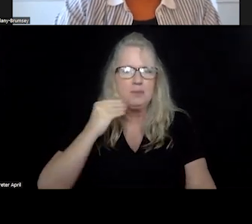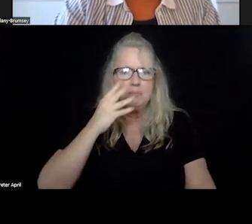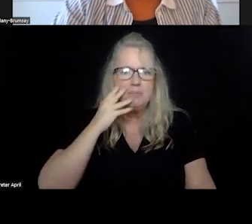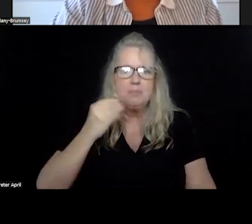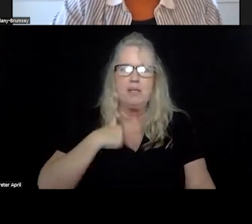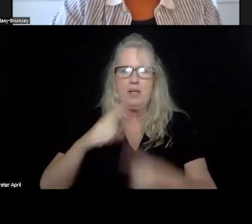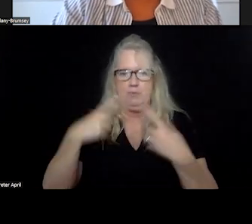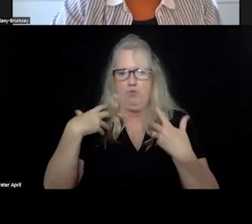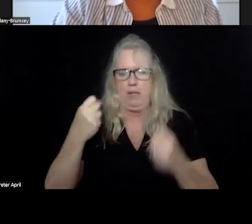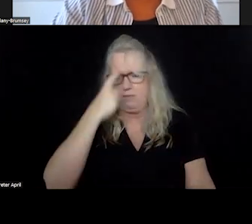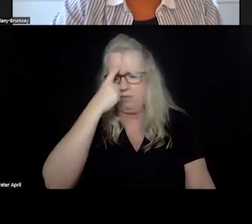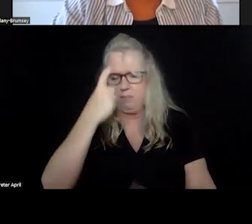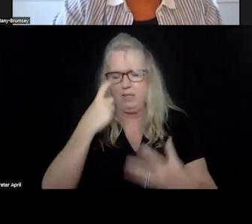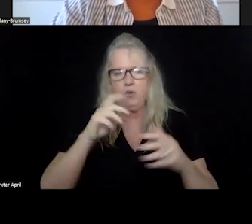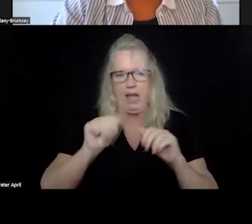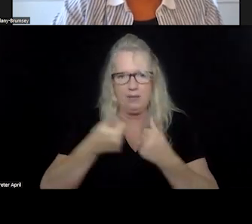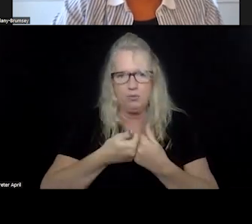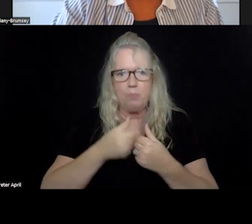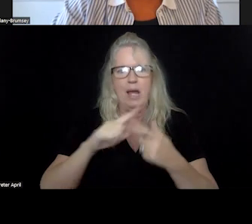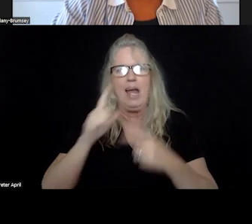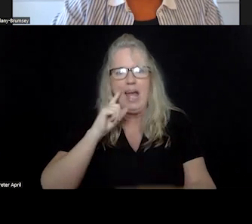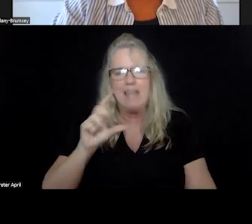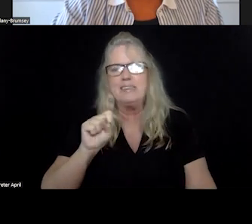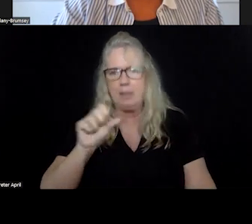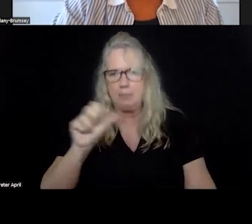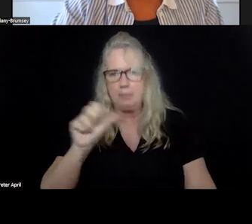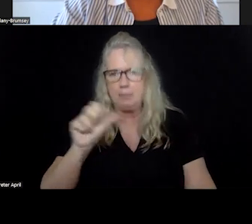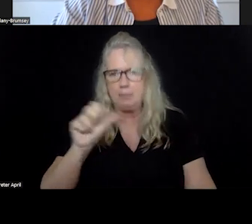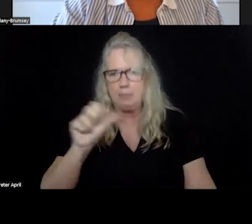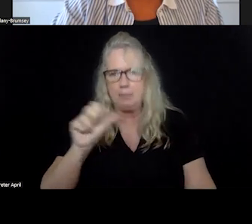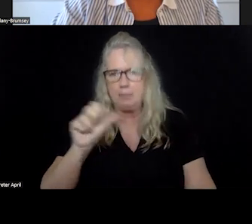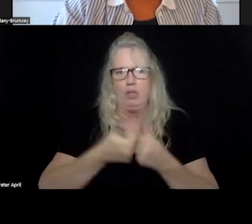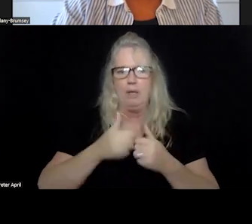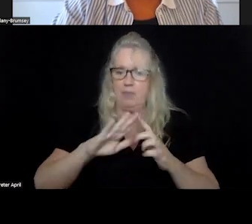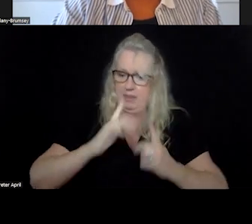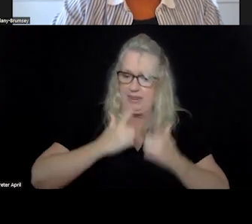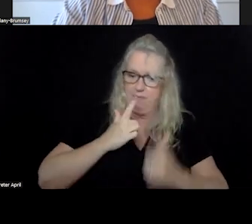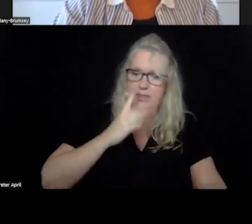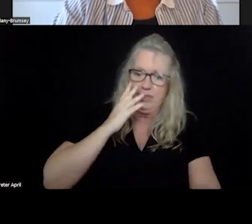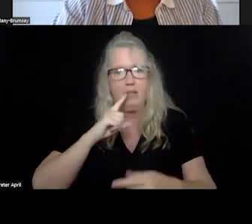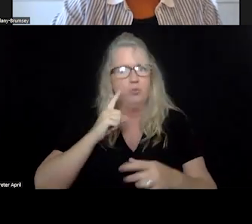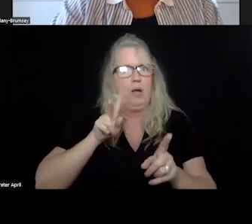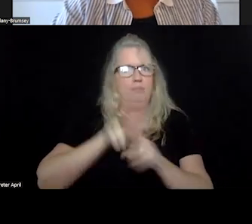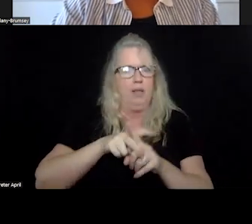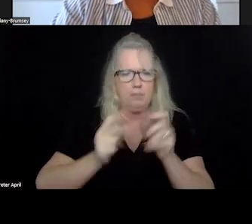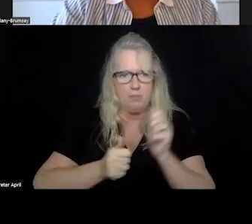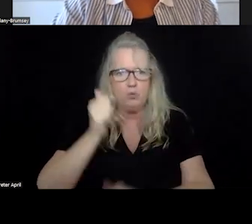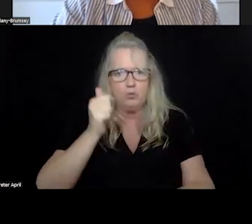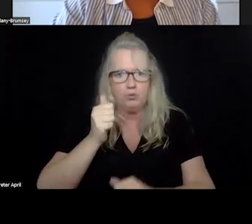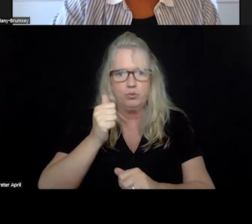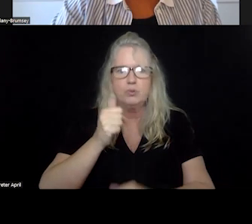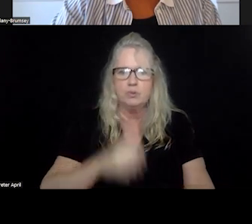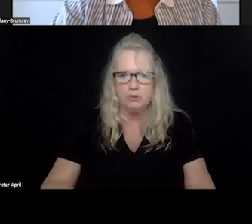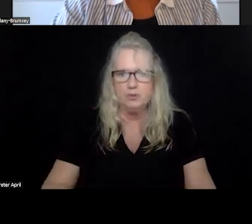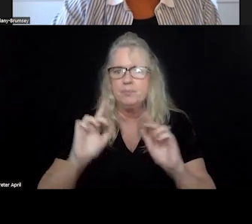recovery from mental health challenges and substance use challenges, that living experience that I have is actually what I use most.